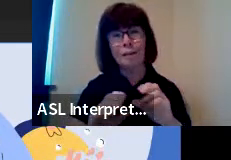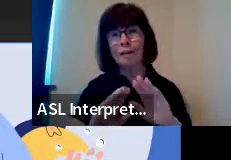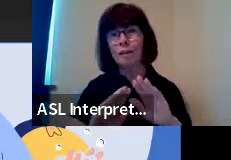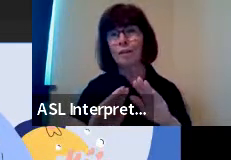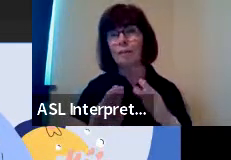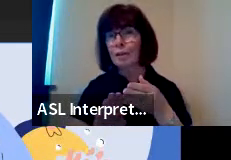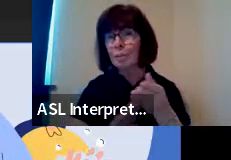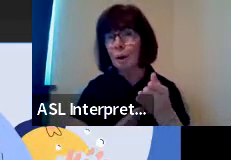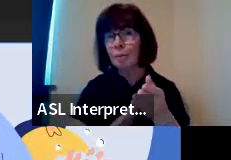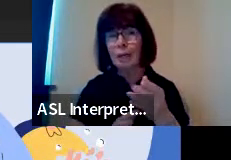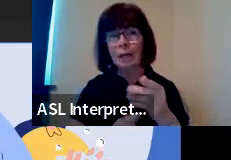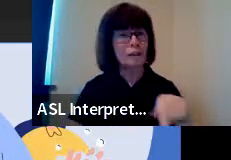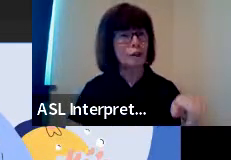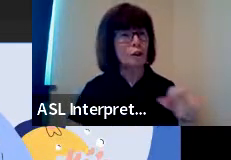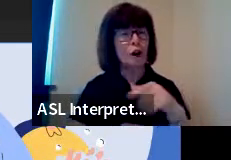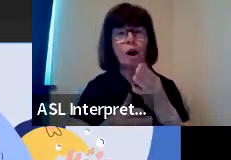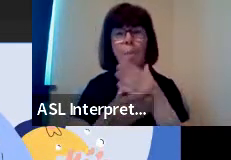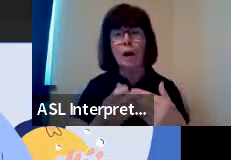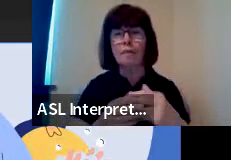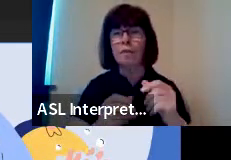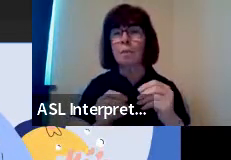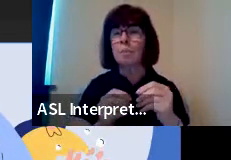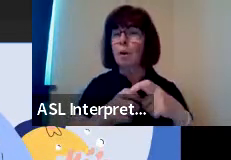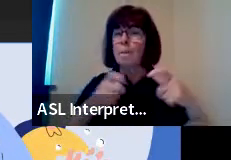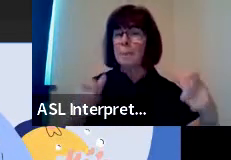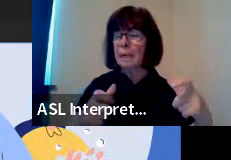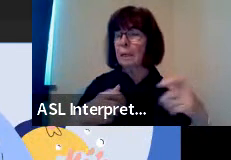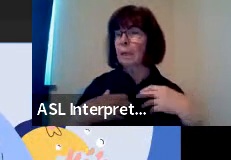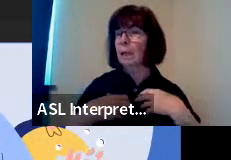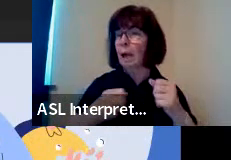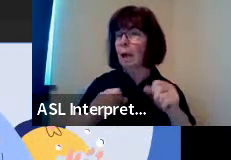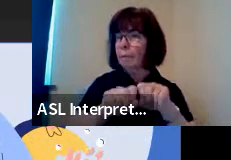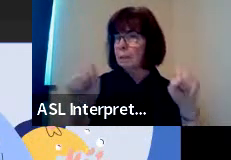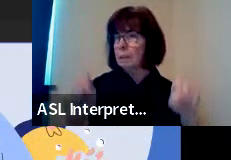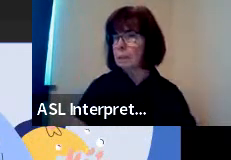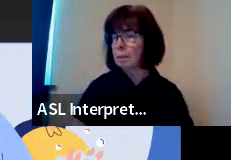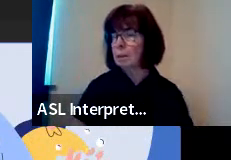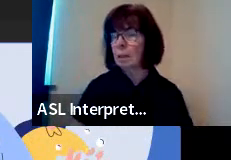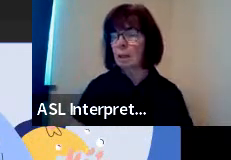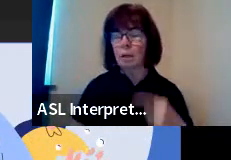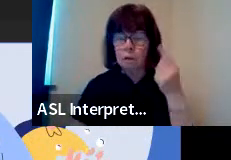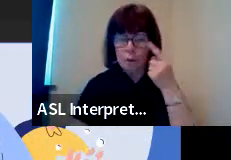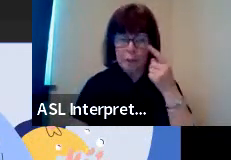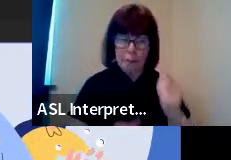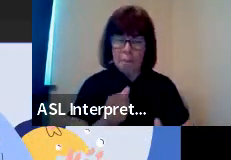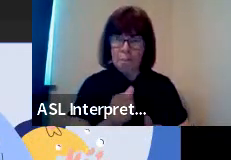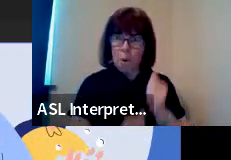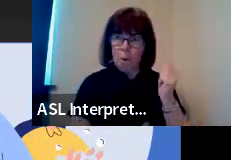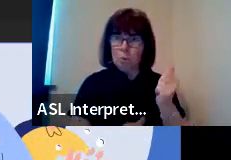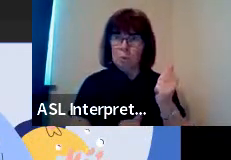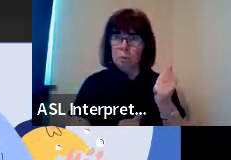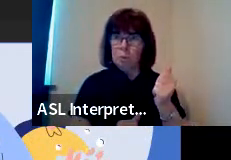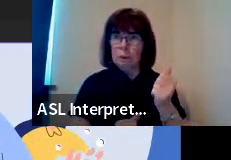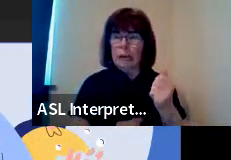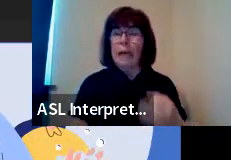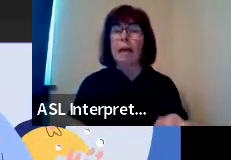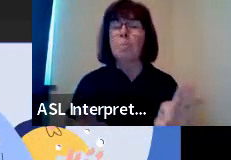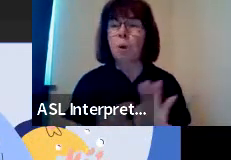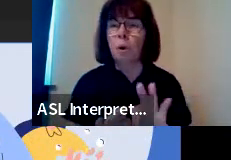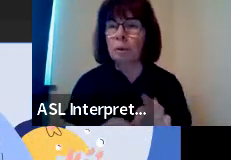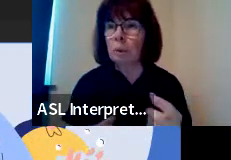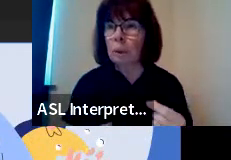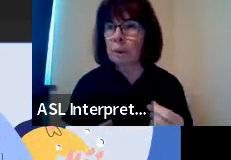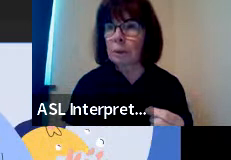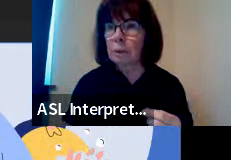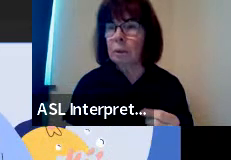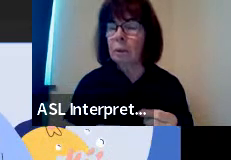are part of a larger public health system. So when we think about what's the most important things we can do, I really hope that folks think about not just